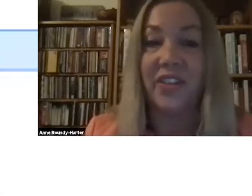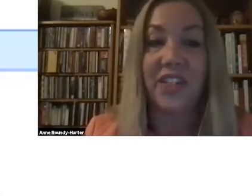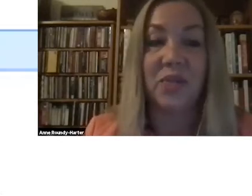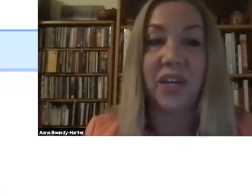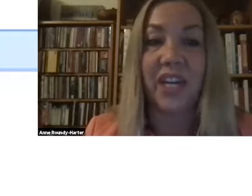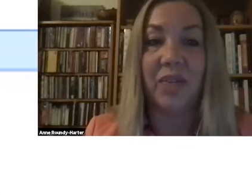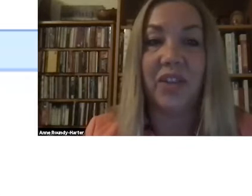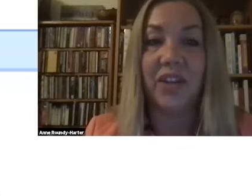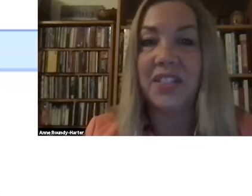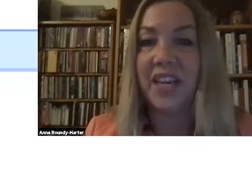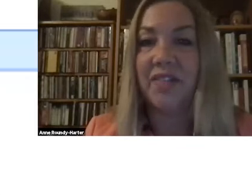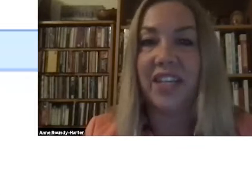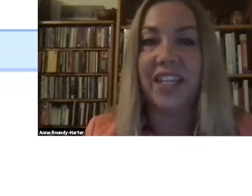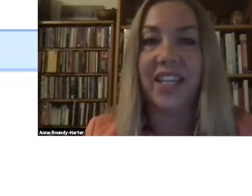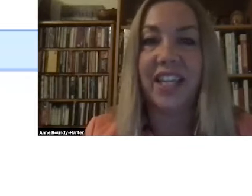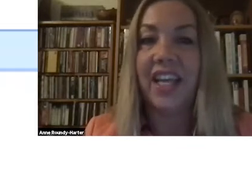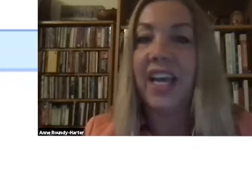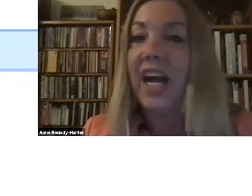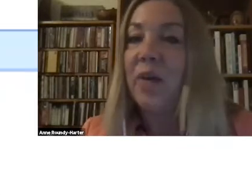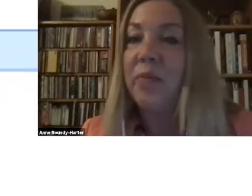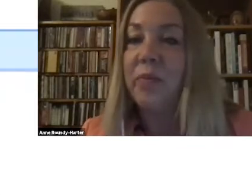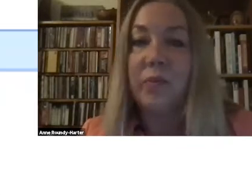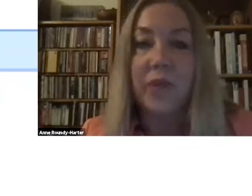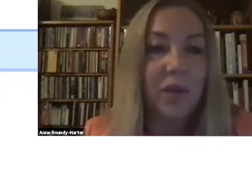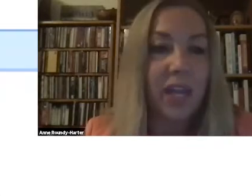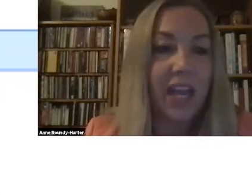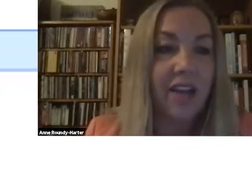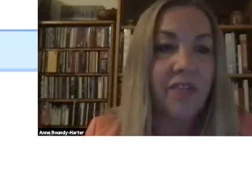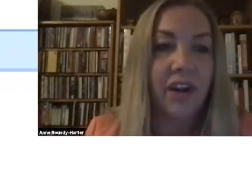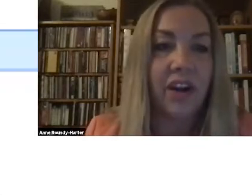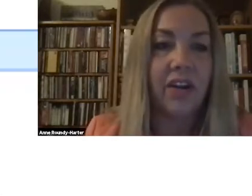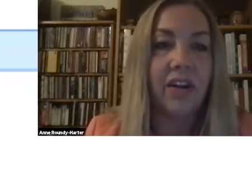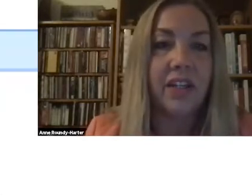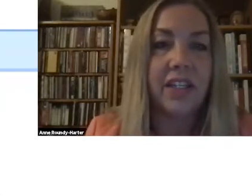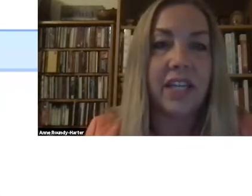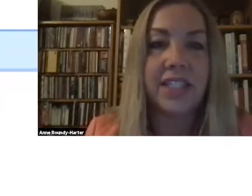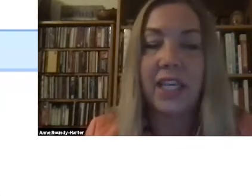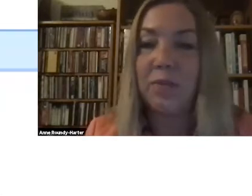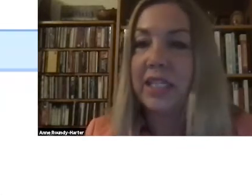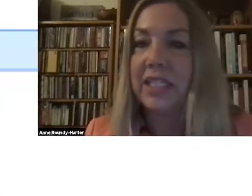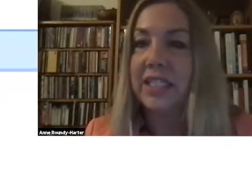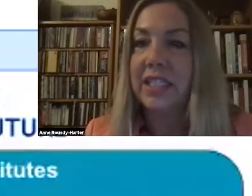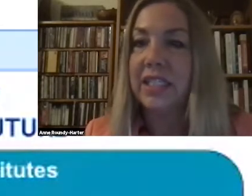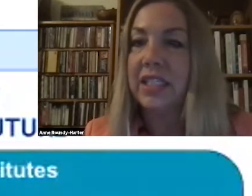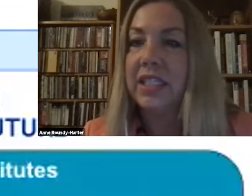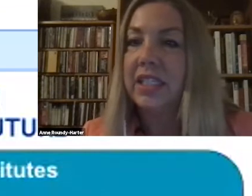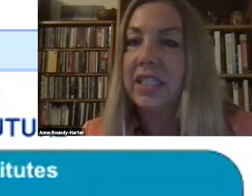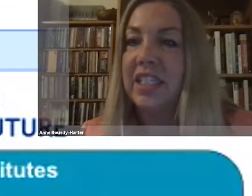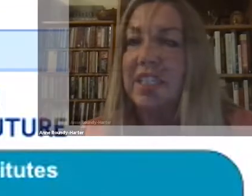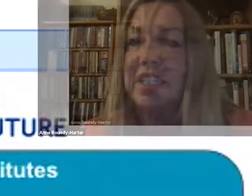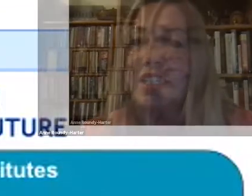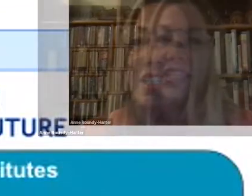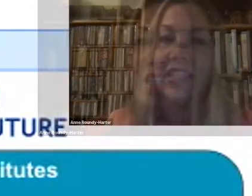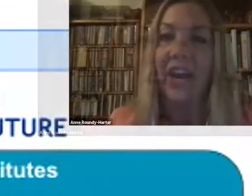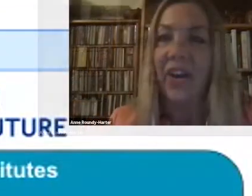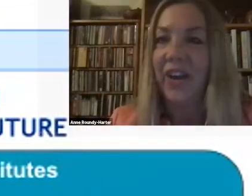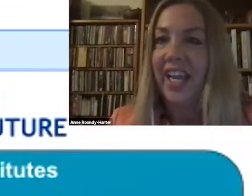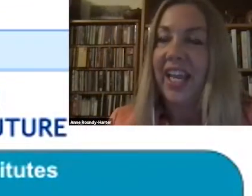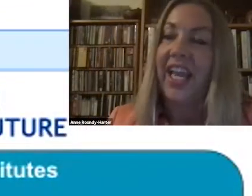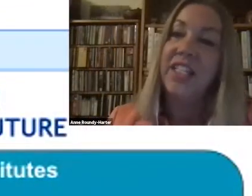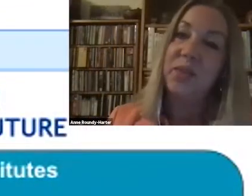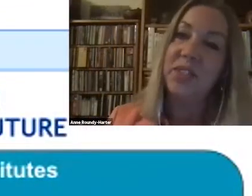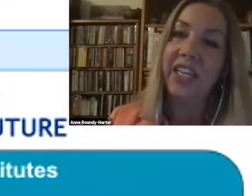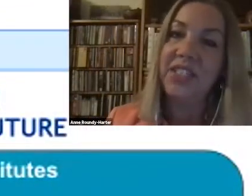so far that's working with our staffing. Can we have our next slide, please? All